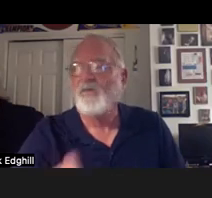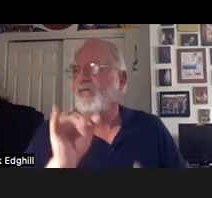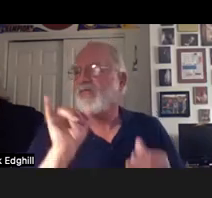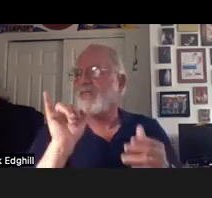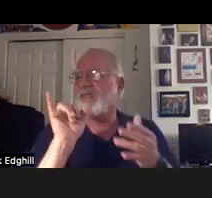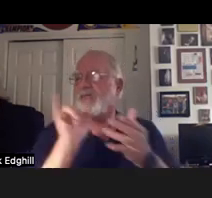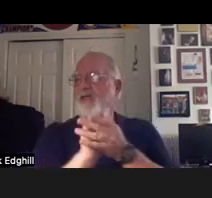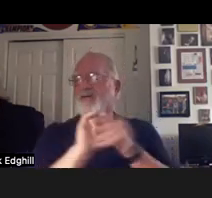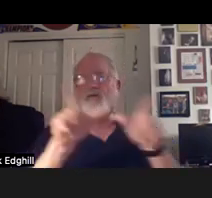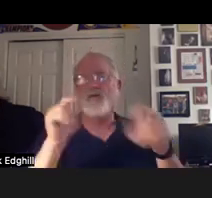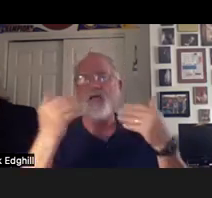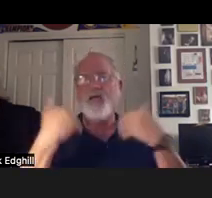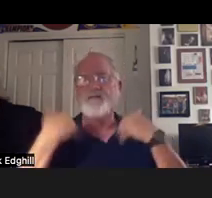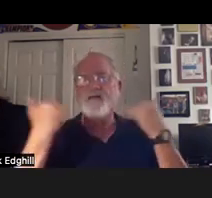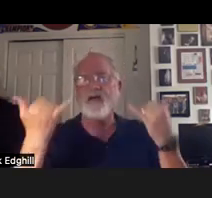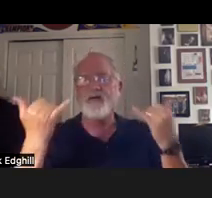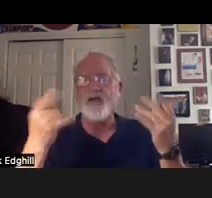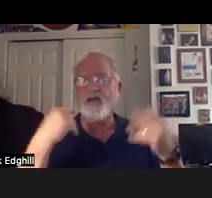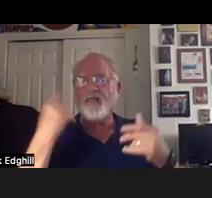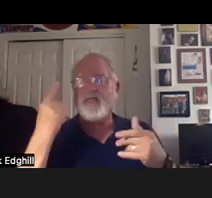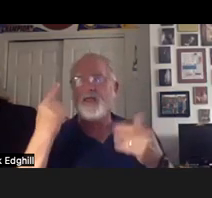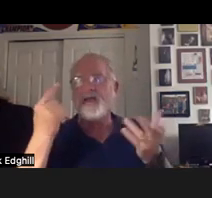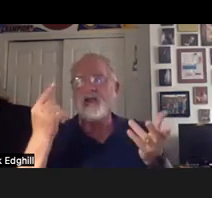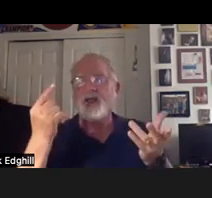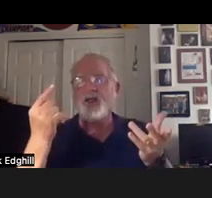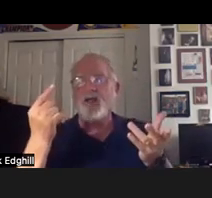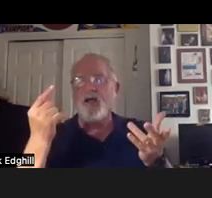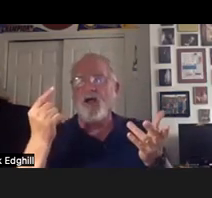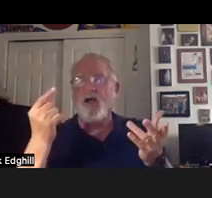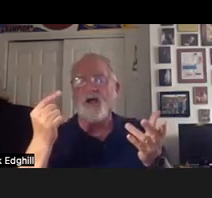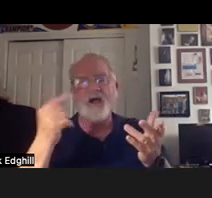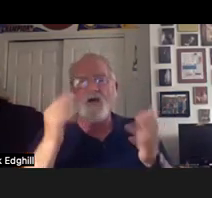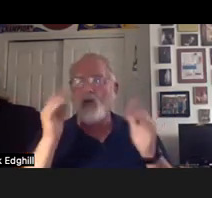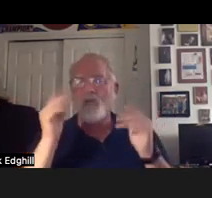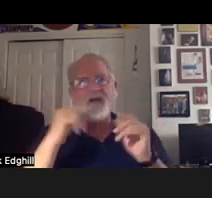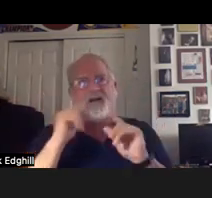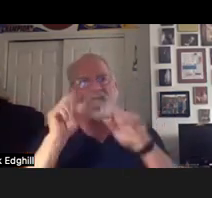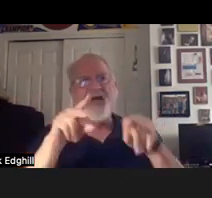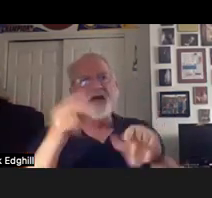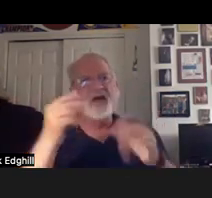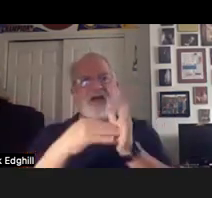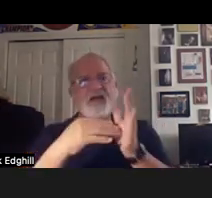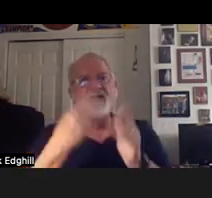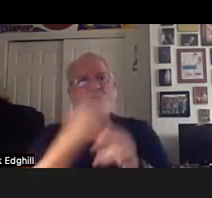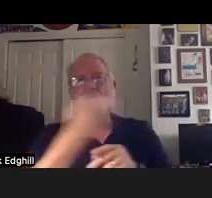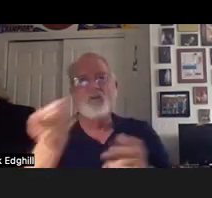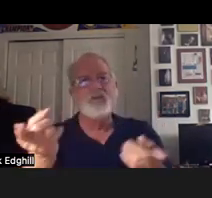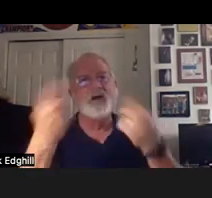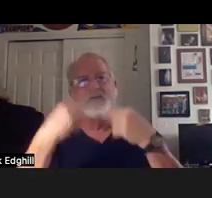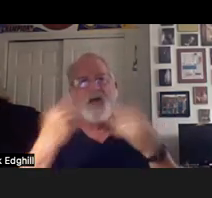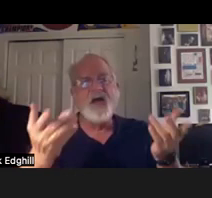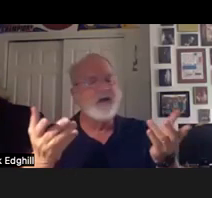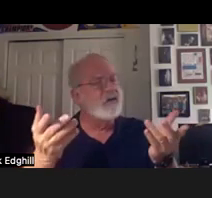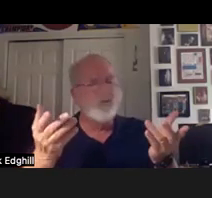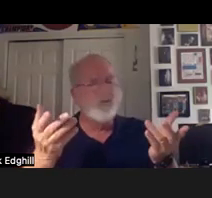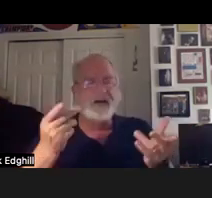Okay. Well, that's all we have now. Well, that's all we have for right now, I think. Hope I can come back. You all. I hope I